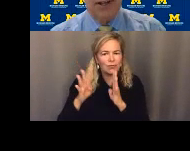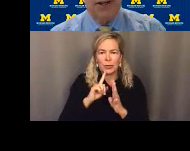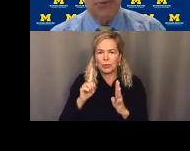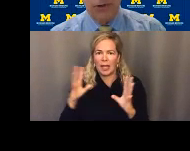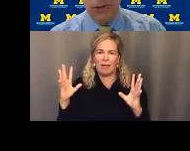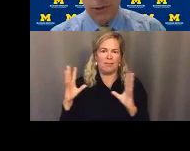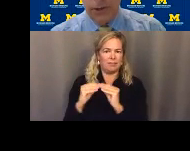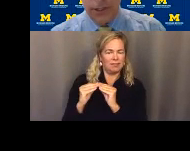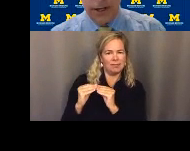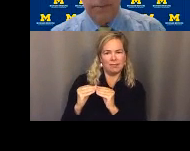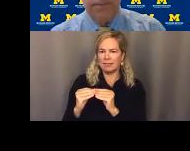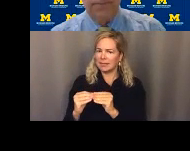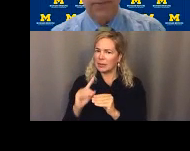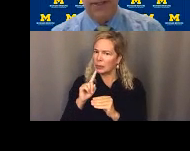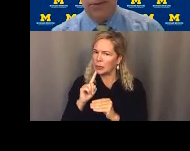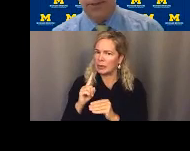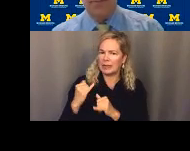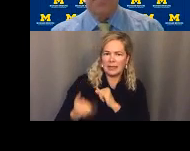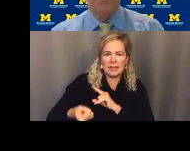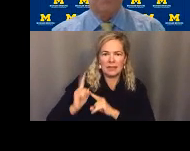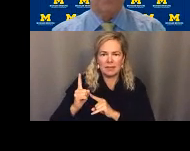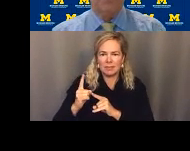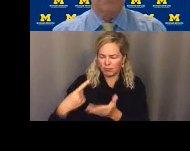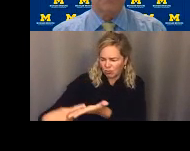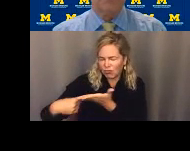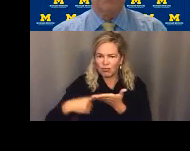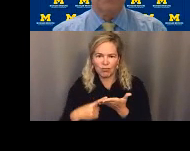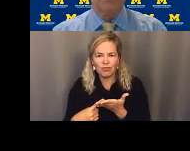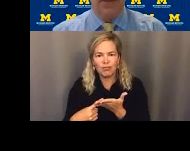doing a lot of work over a short period of time. Next, please.